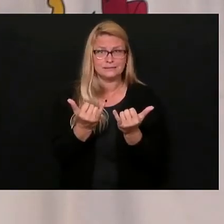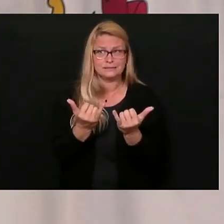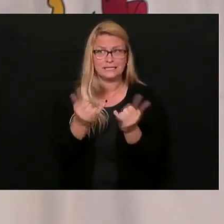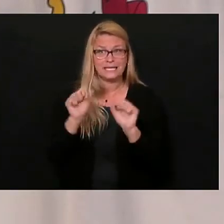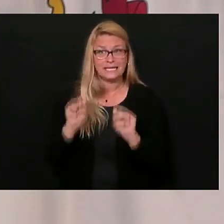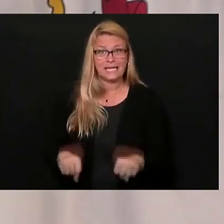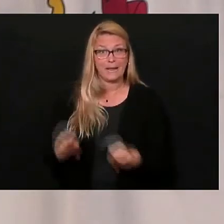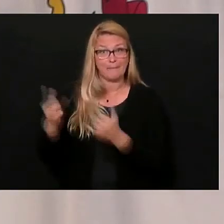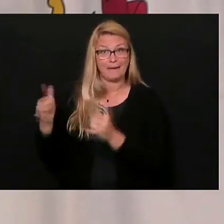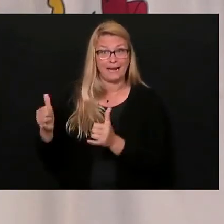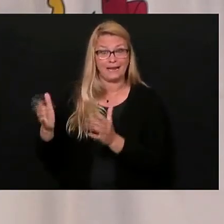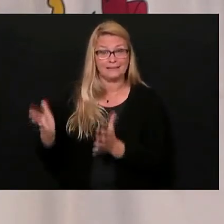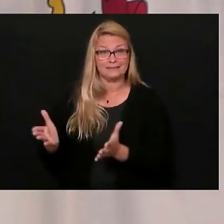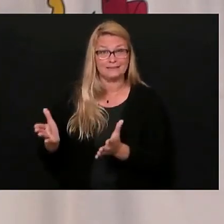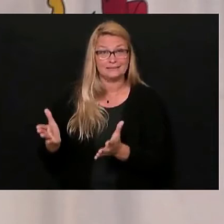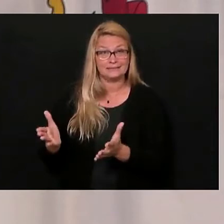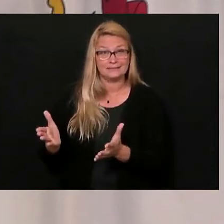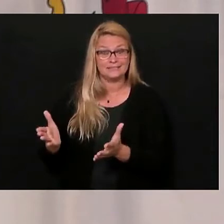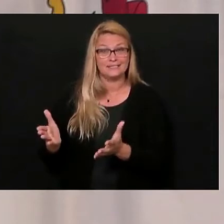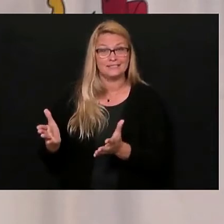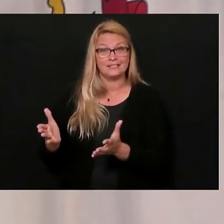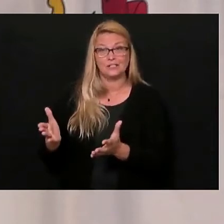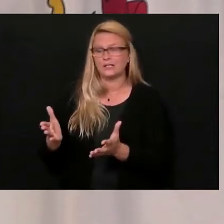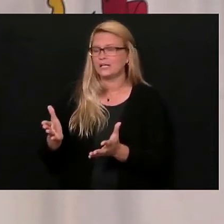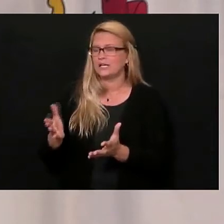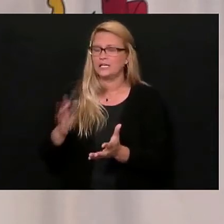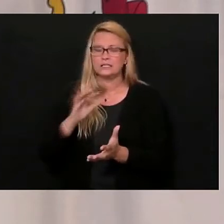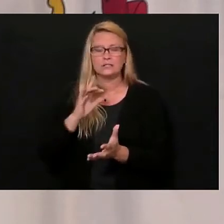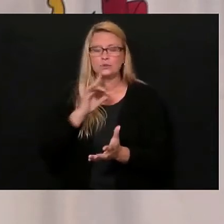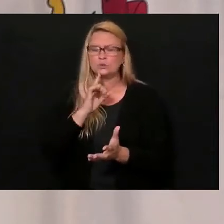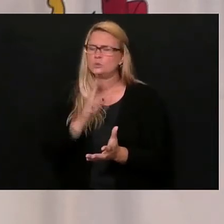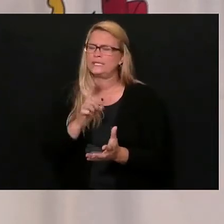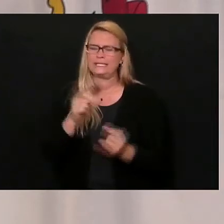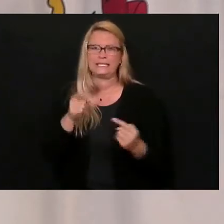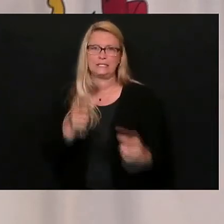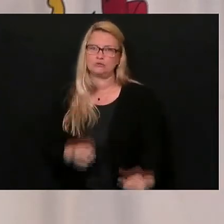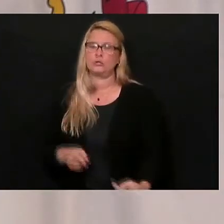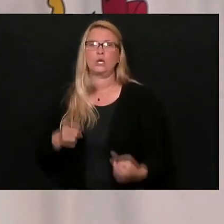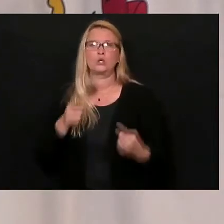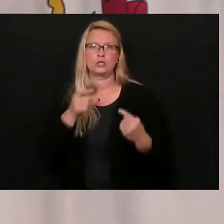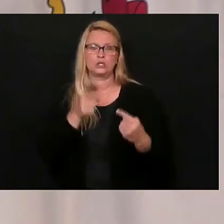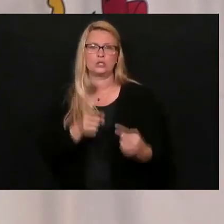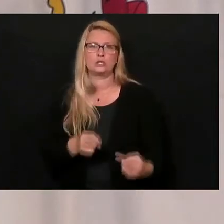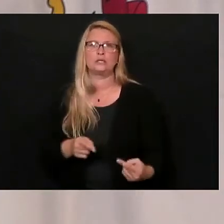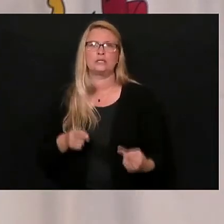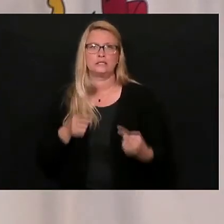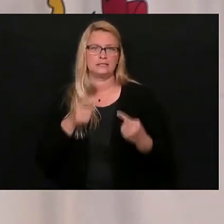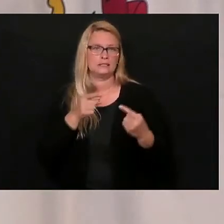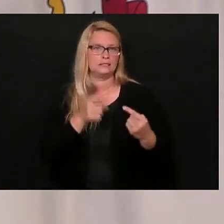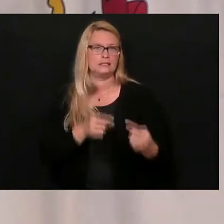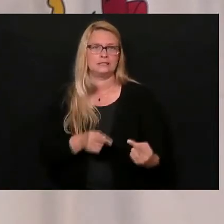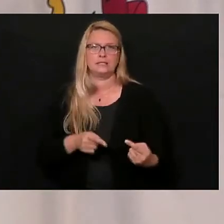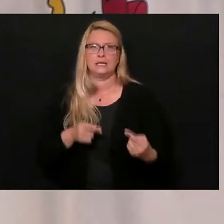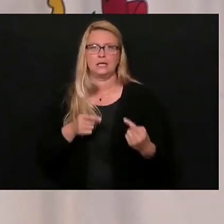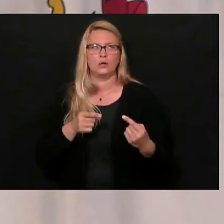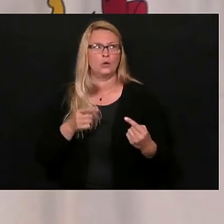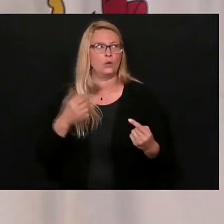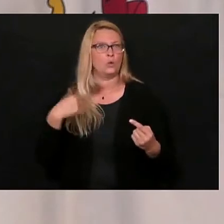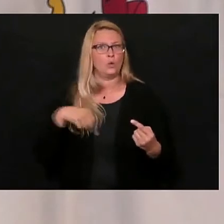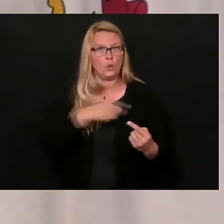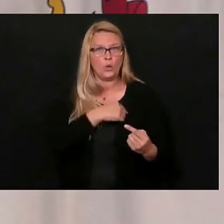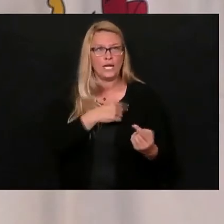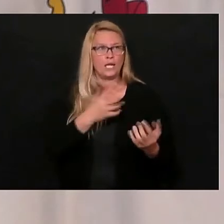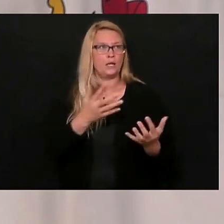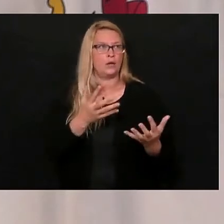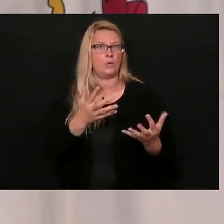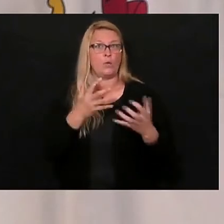play. You know, it is a dilemma beyond belief. You have the dilemma of, we are going to